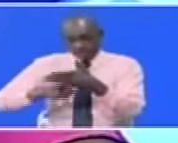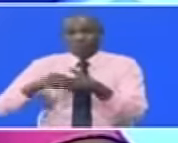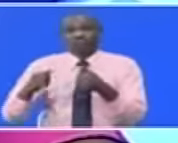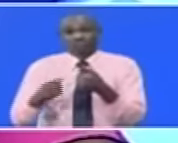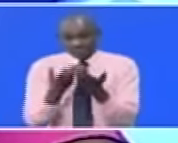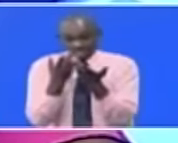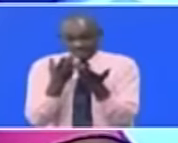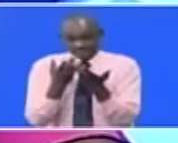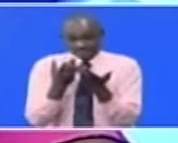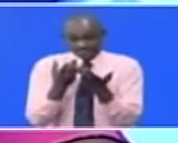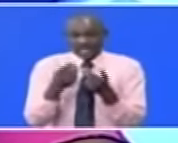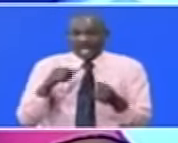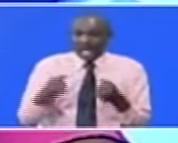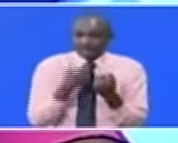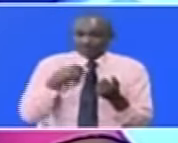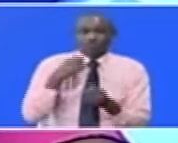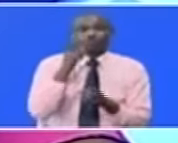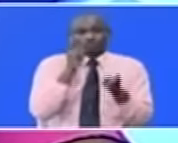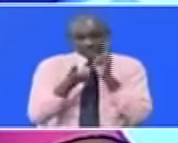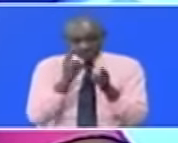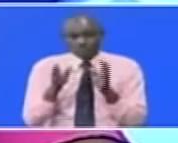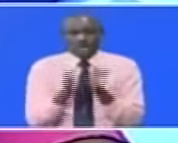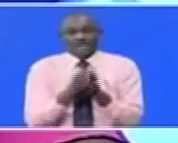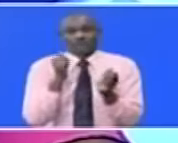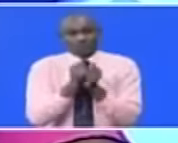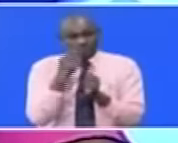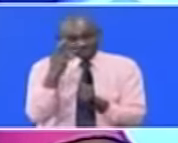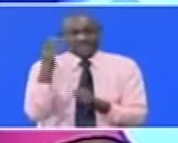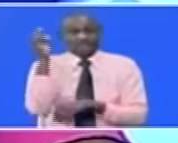beers further resulted in a 22 and 14%